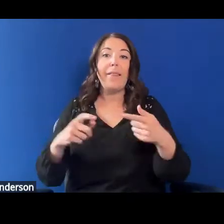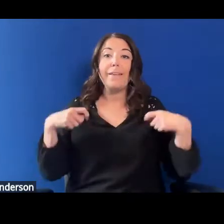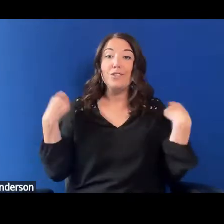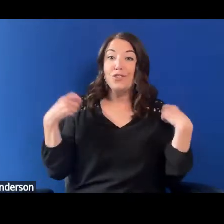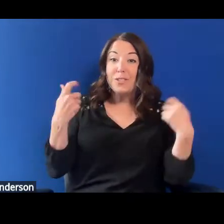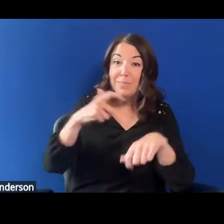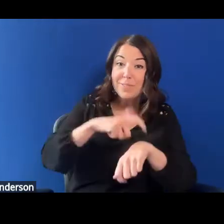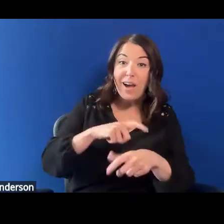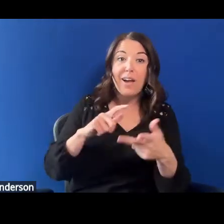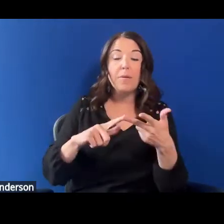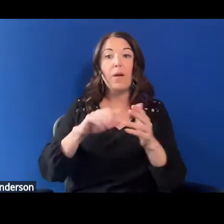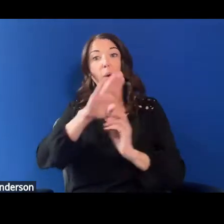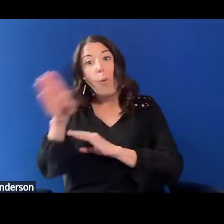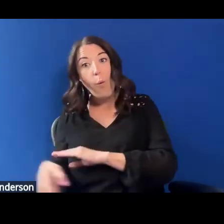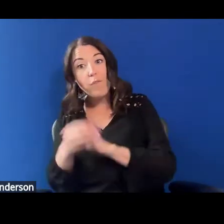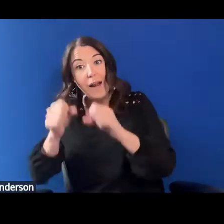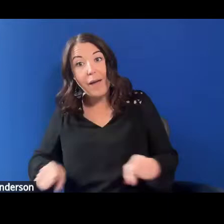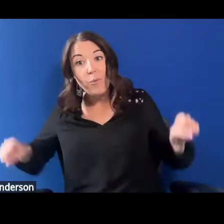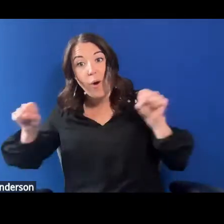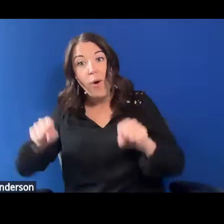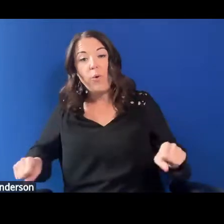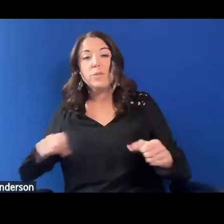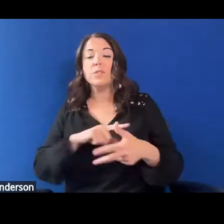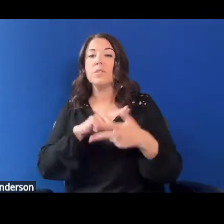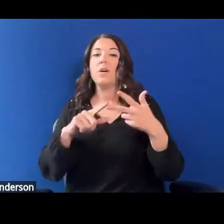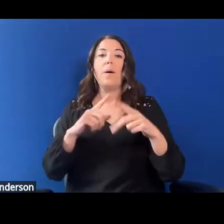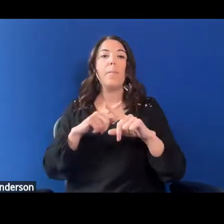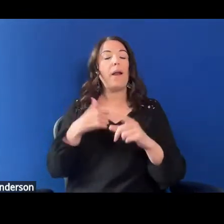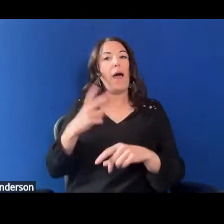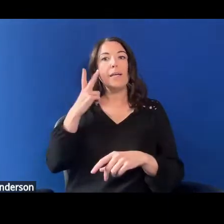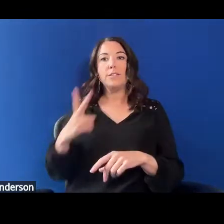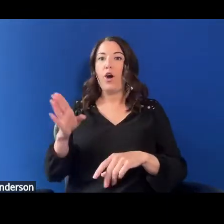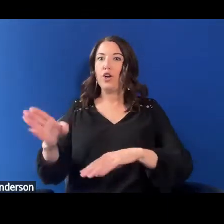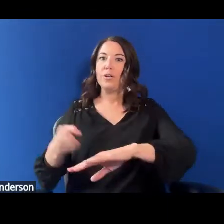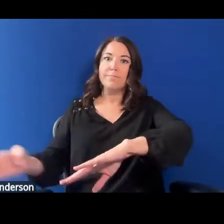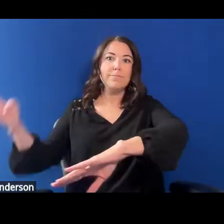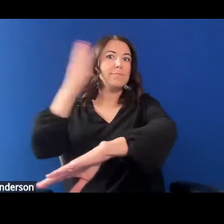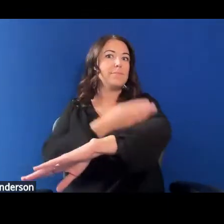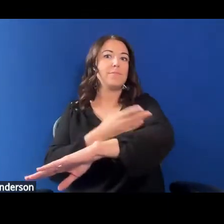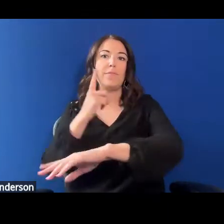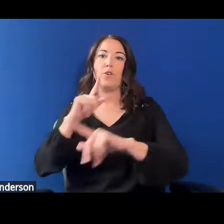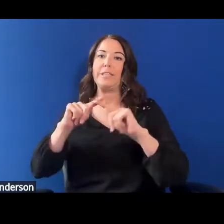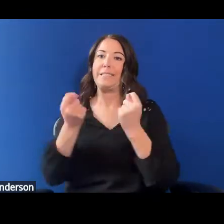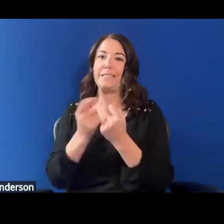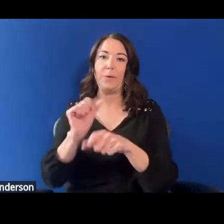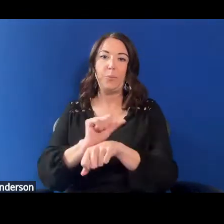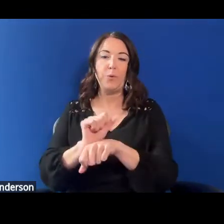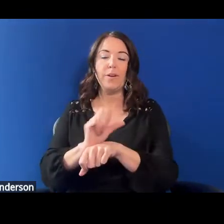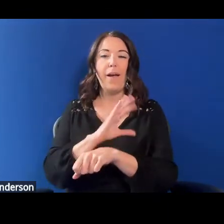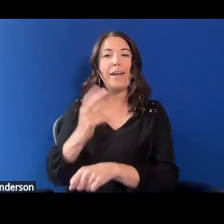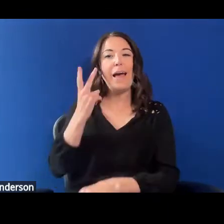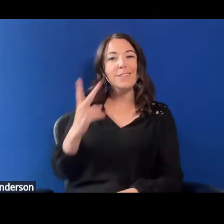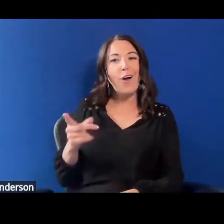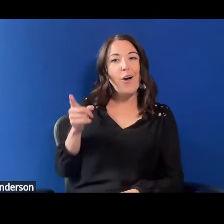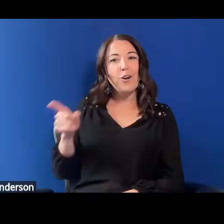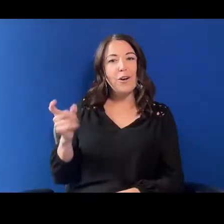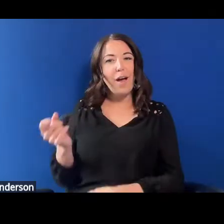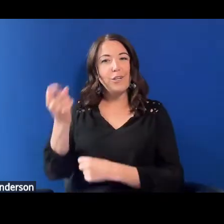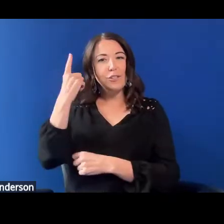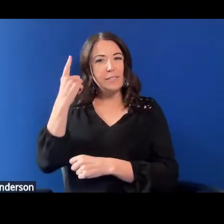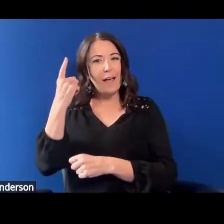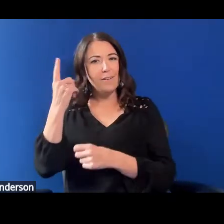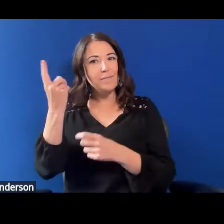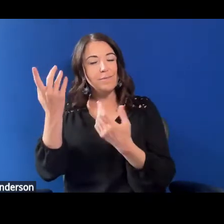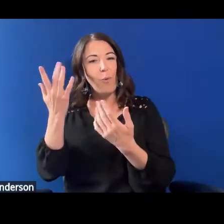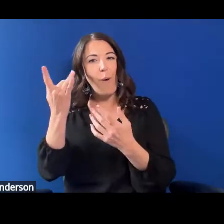this process, I saw her grow so much in her teamwork. But I also saw her understand the importance of following through